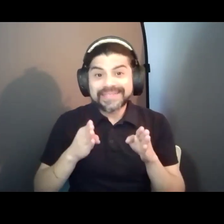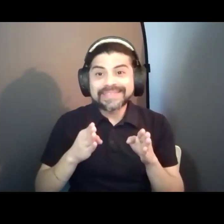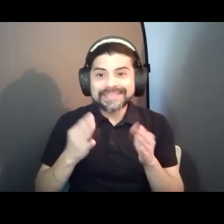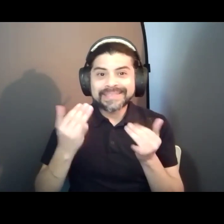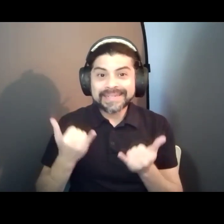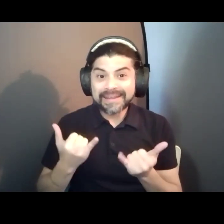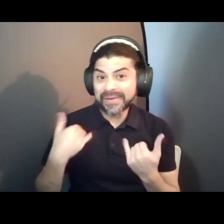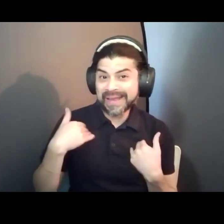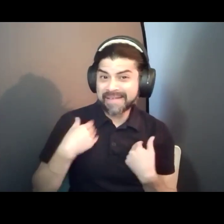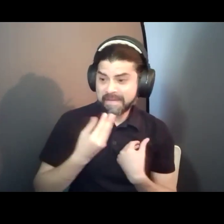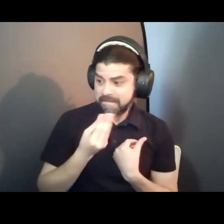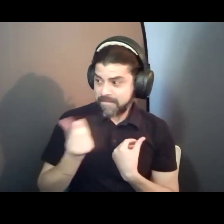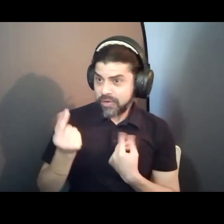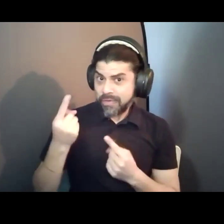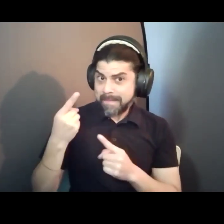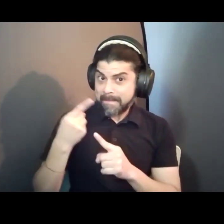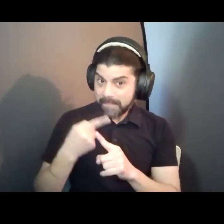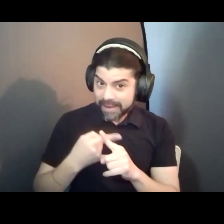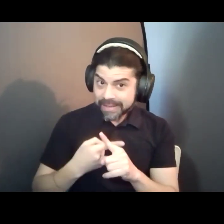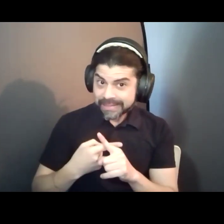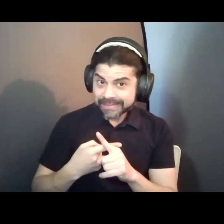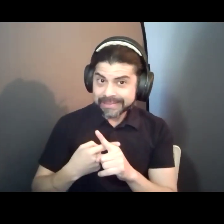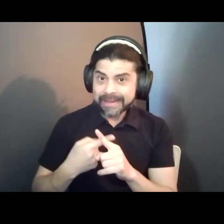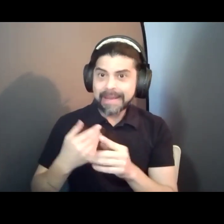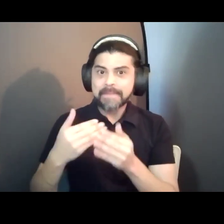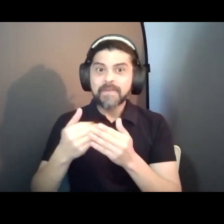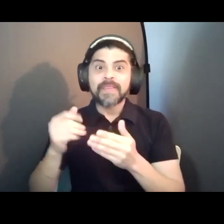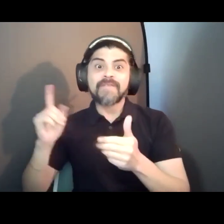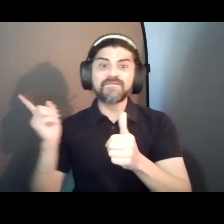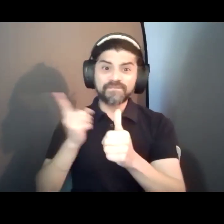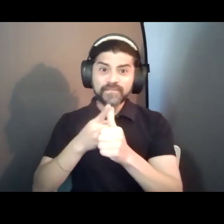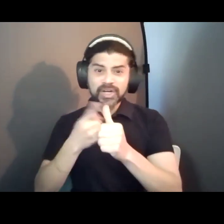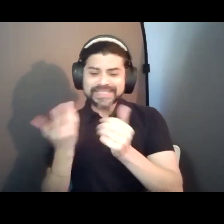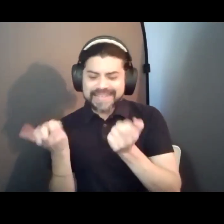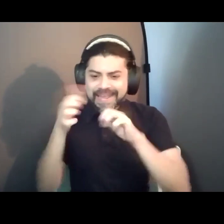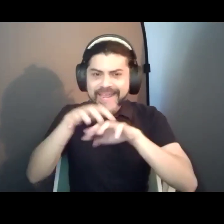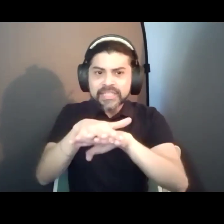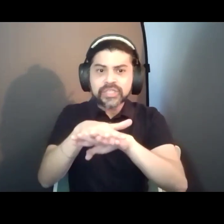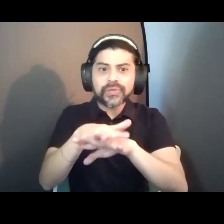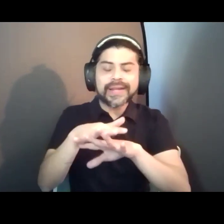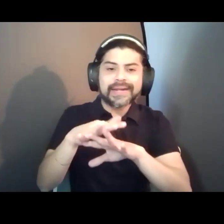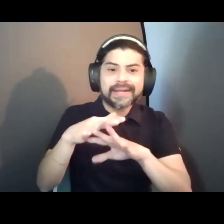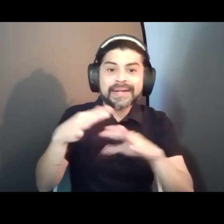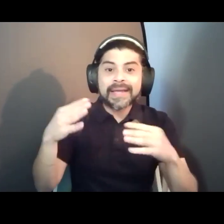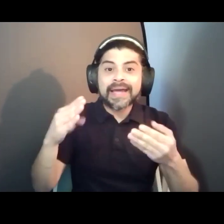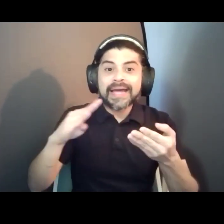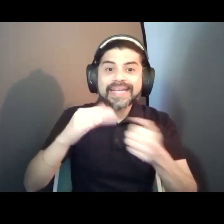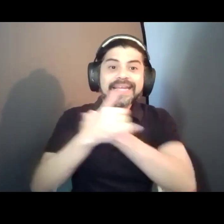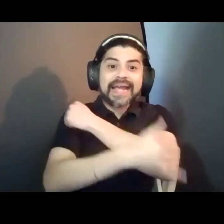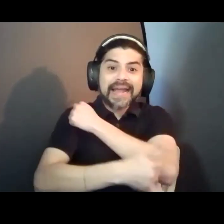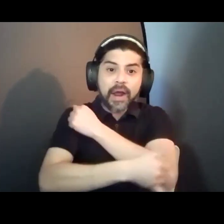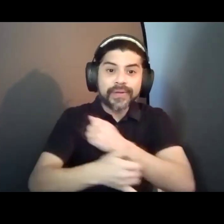away from having the first integrated county behavioral health plan that every single county across the state